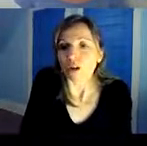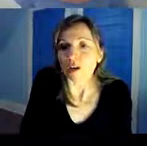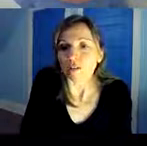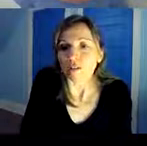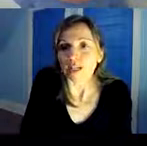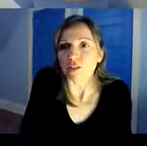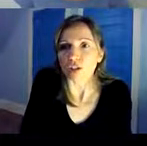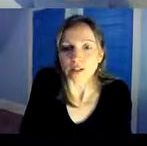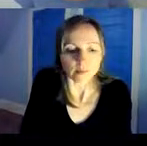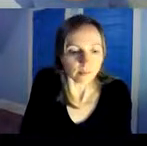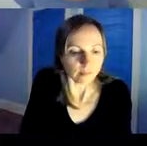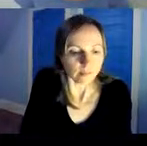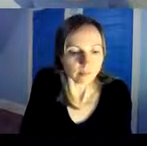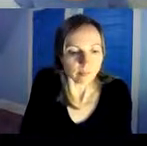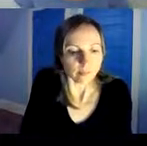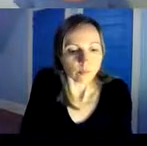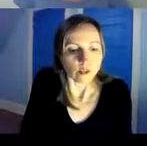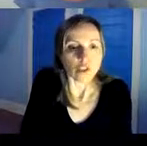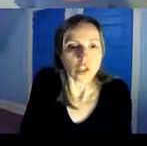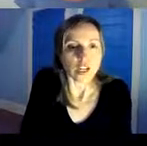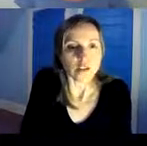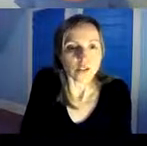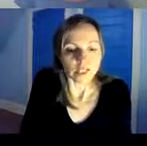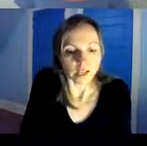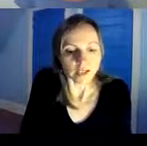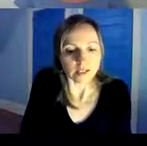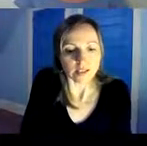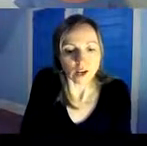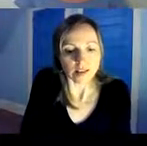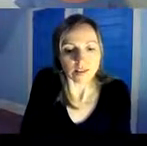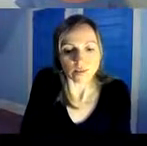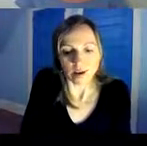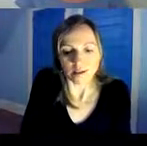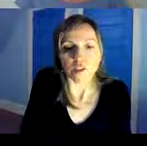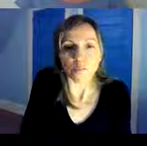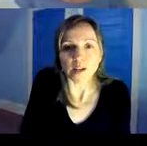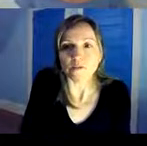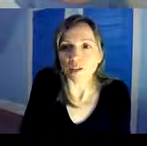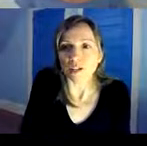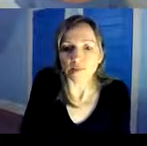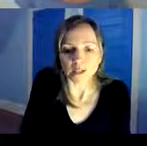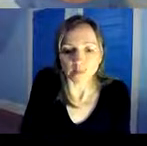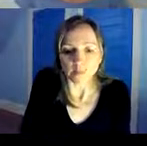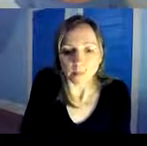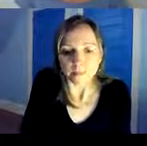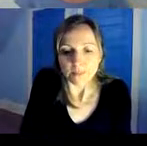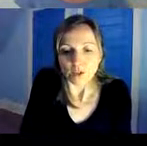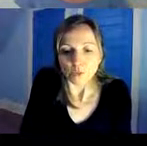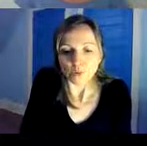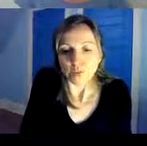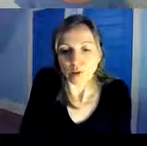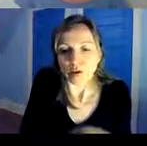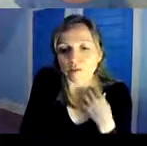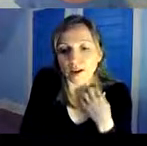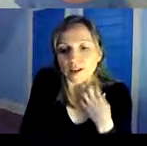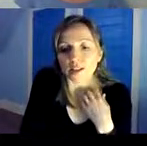as a ground cover in dense shade. Whether in shade or sun, English ivy thrives and spreads vegetatively